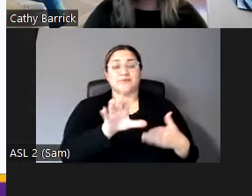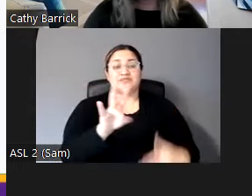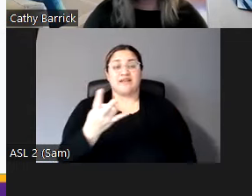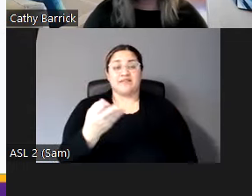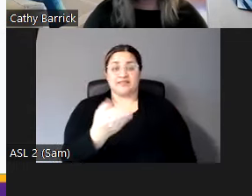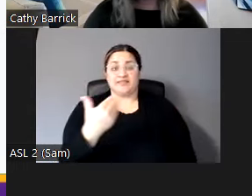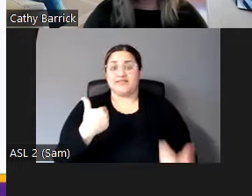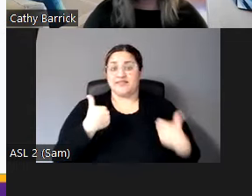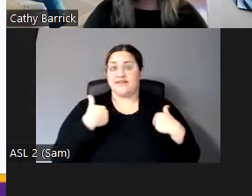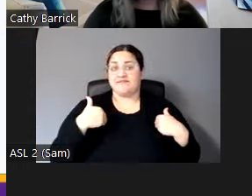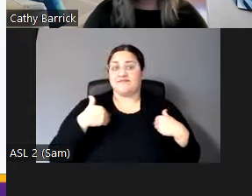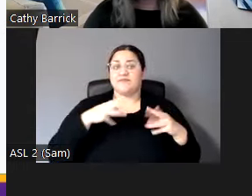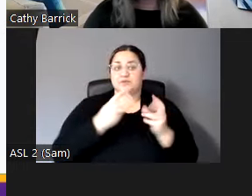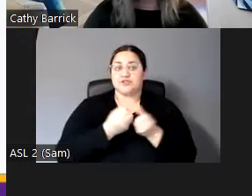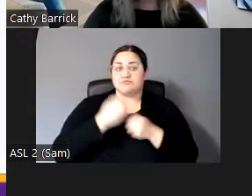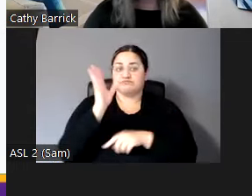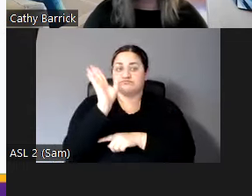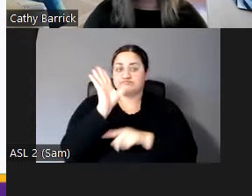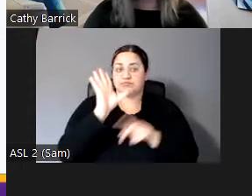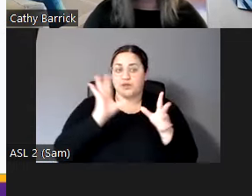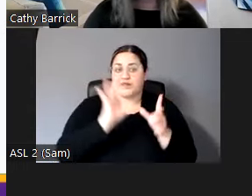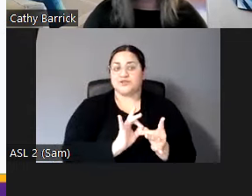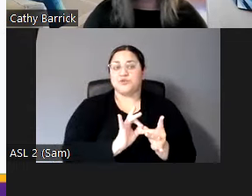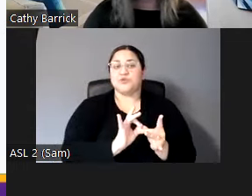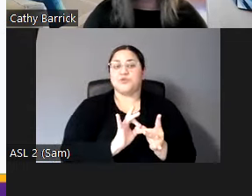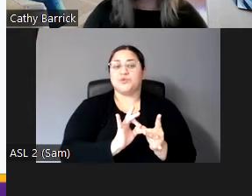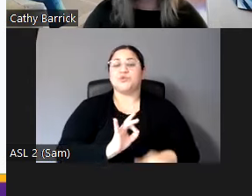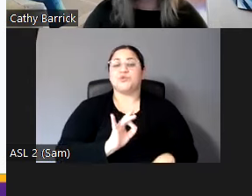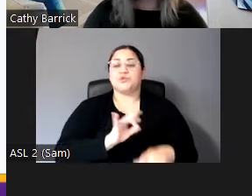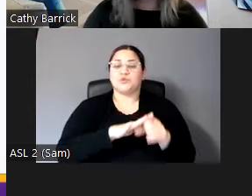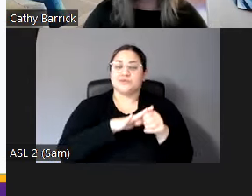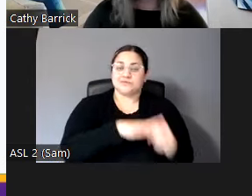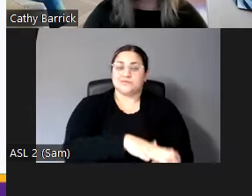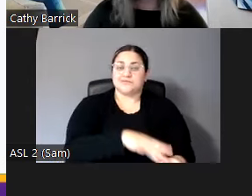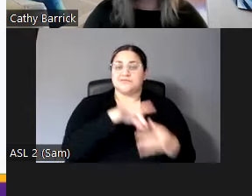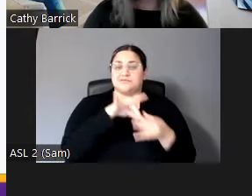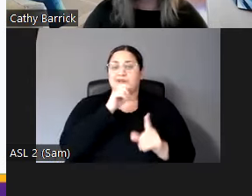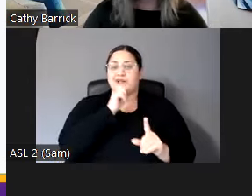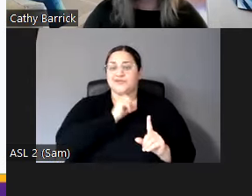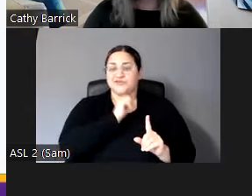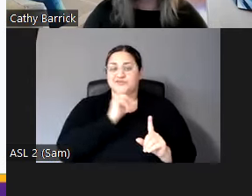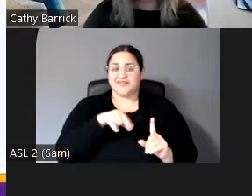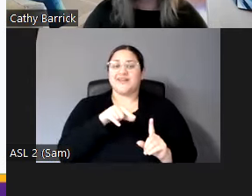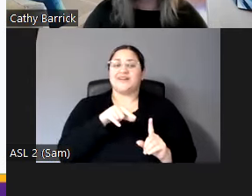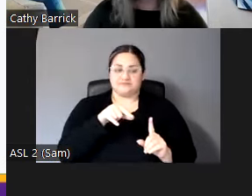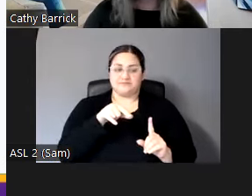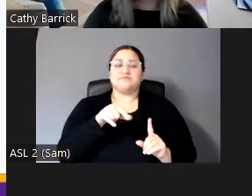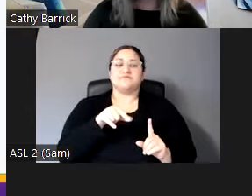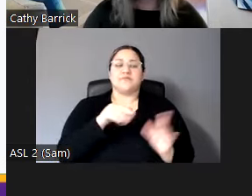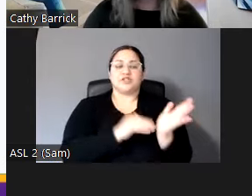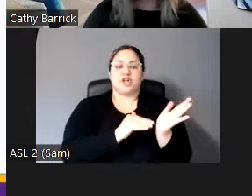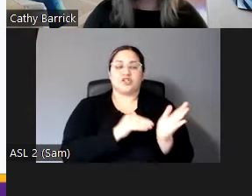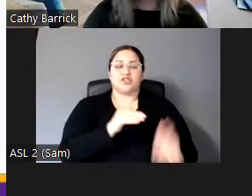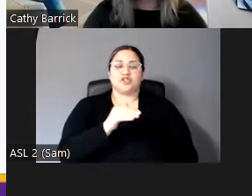towards elder abuse and prevention. And there's been a lot of work being done, and he's based out of the University